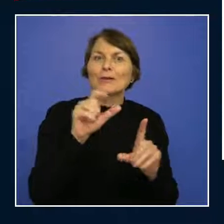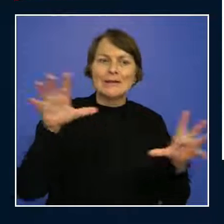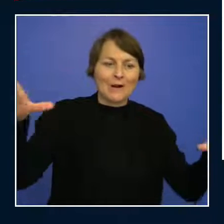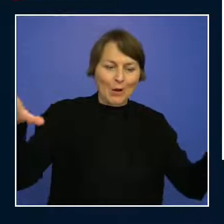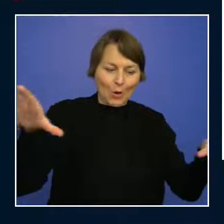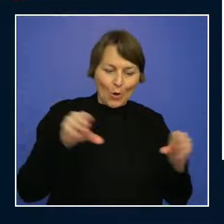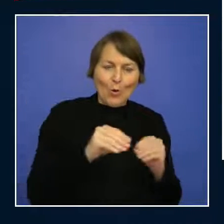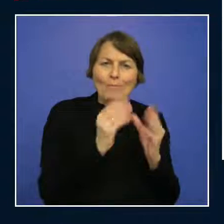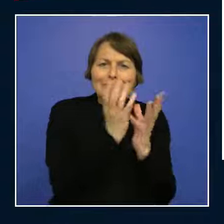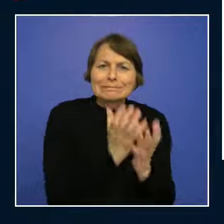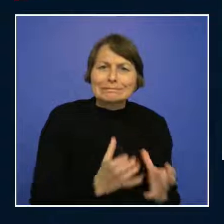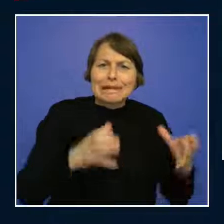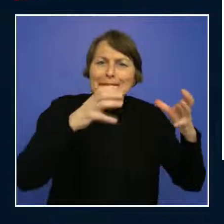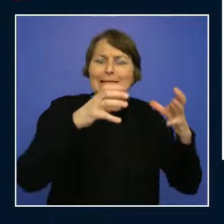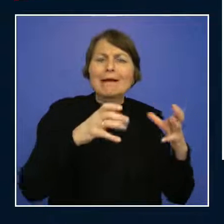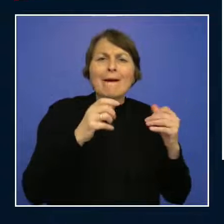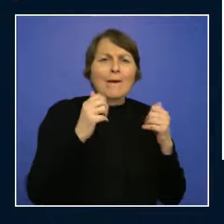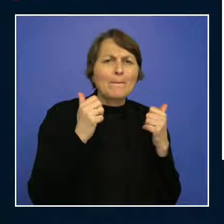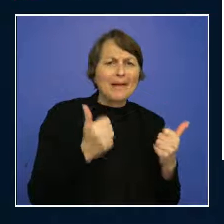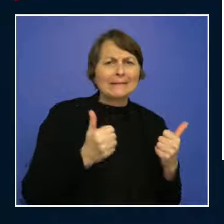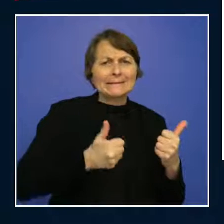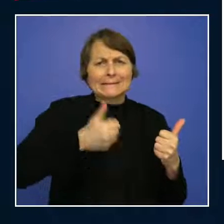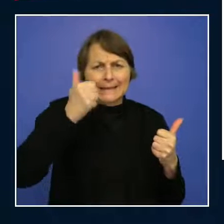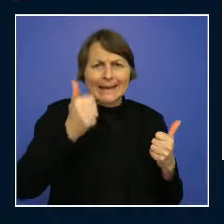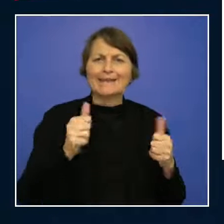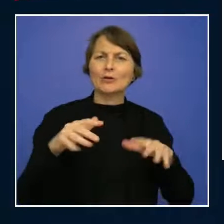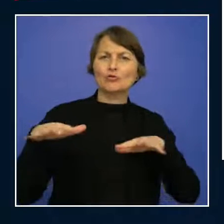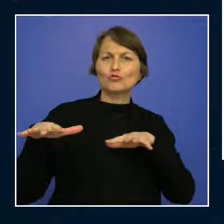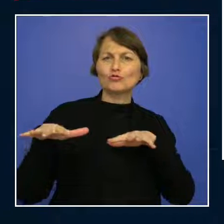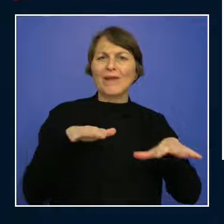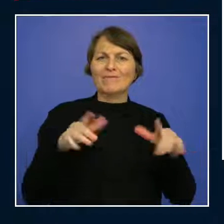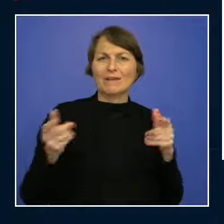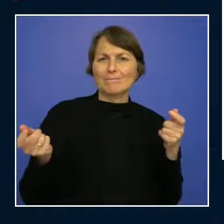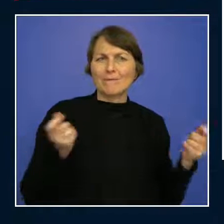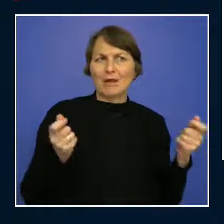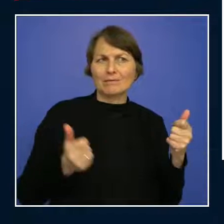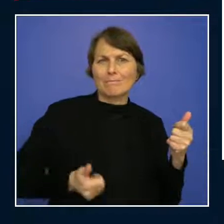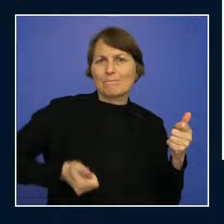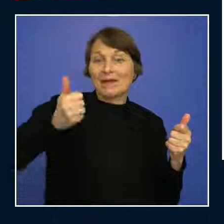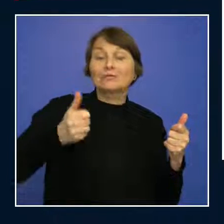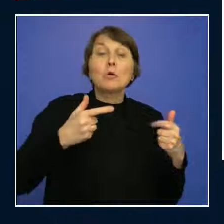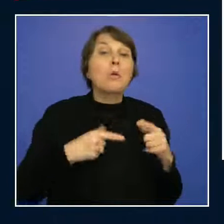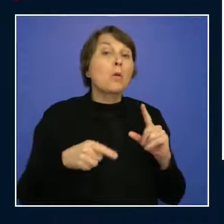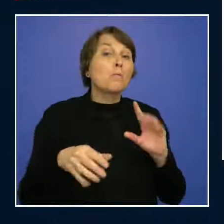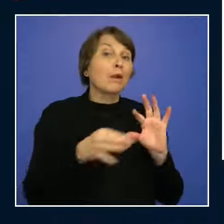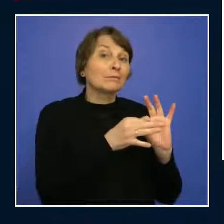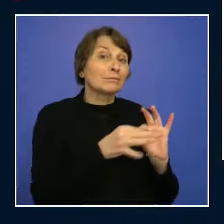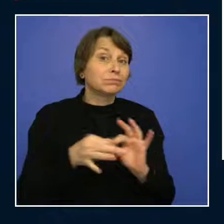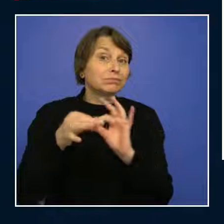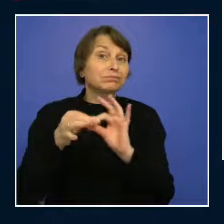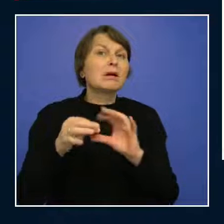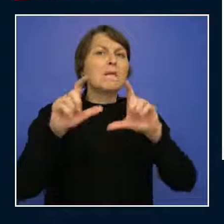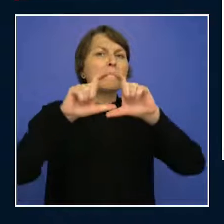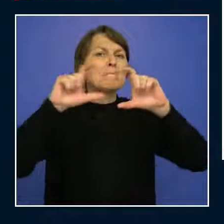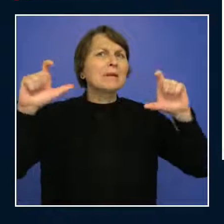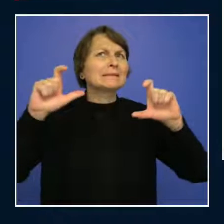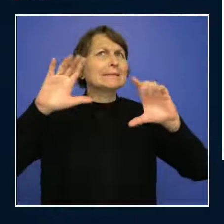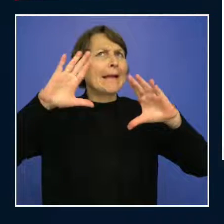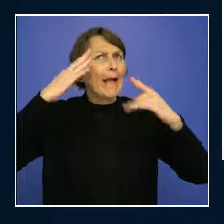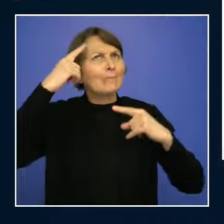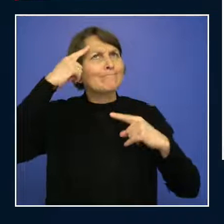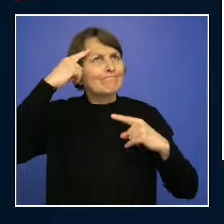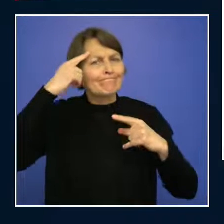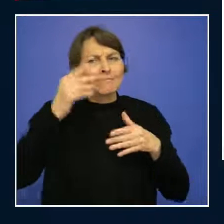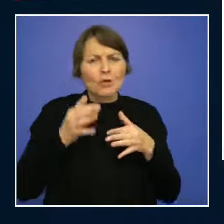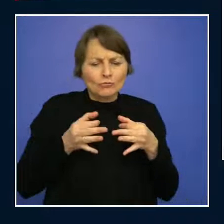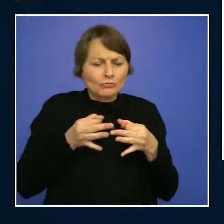manager and potentially how we set up our application overall, and maybe our business strategy as well. Now, like I